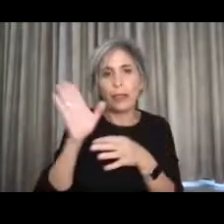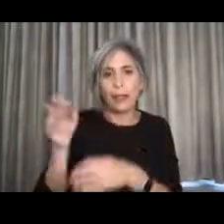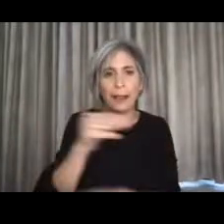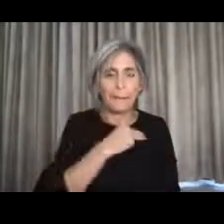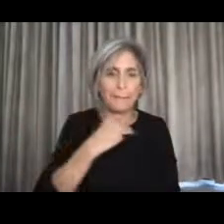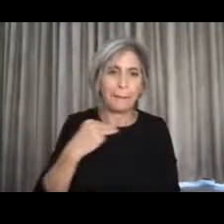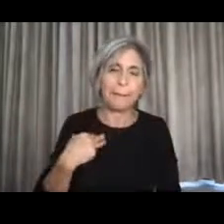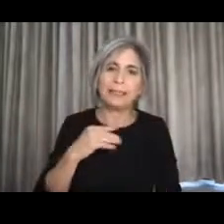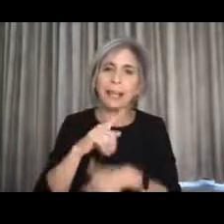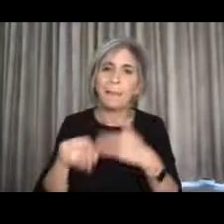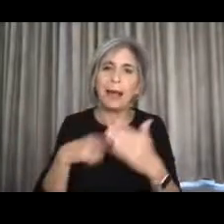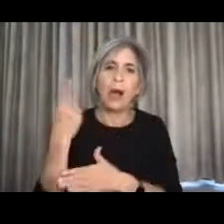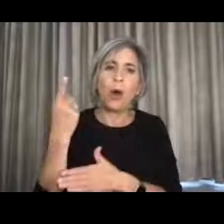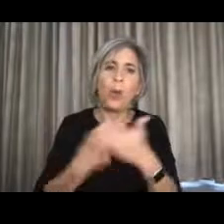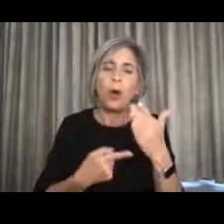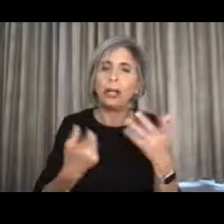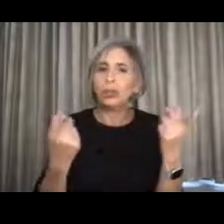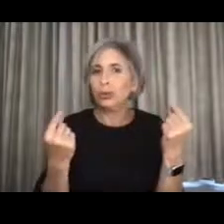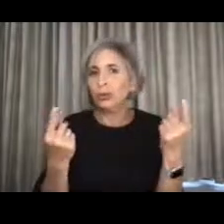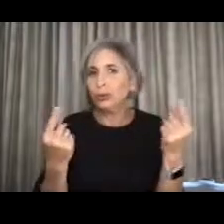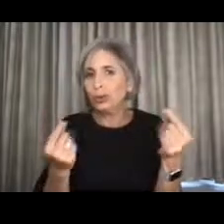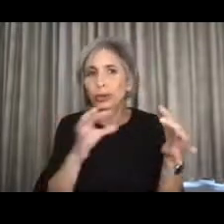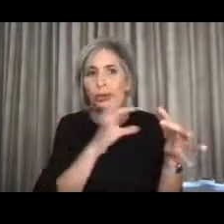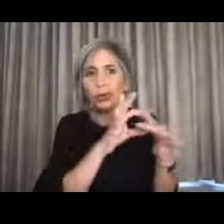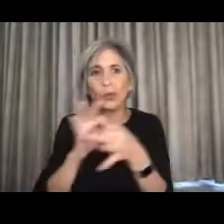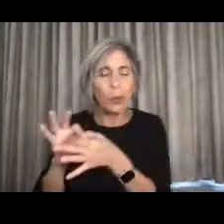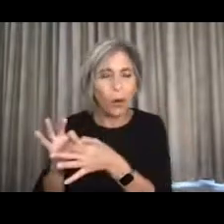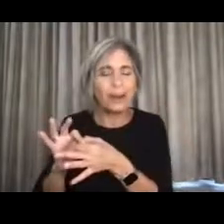members in terms of what to do, coordinate it,